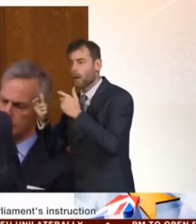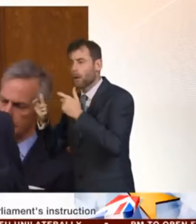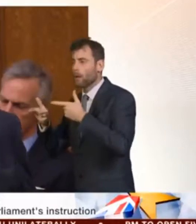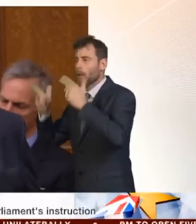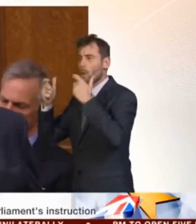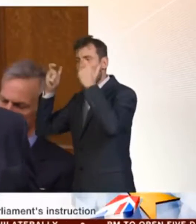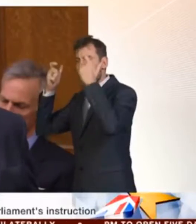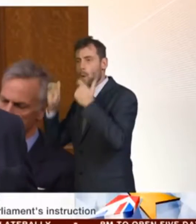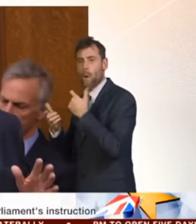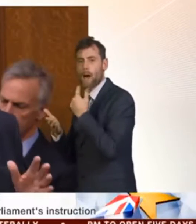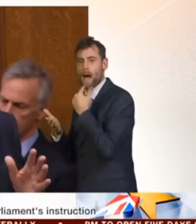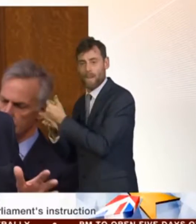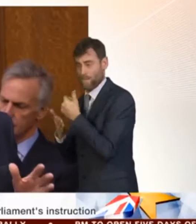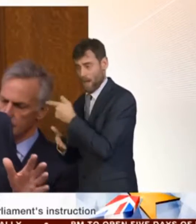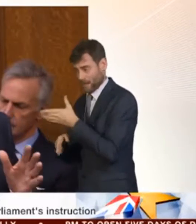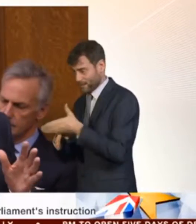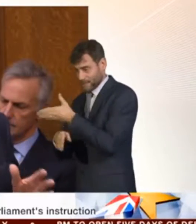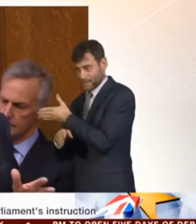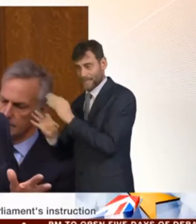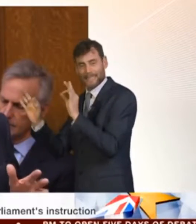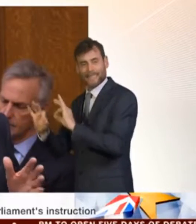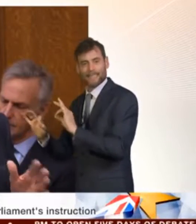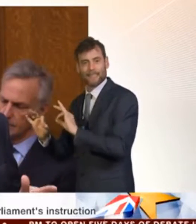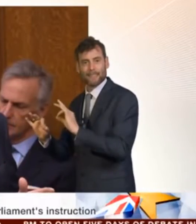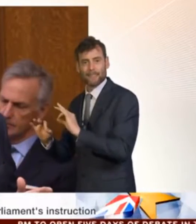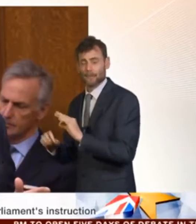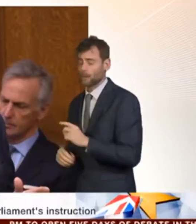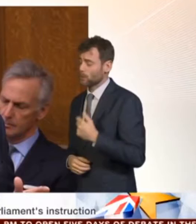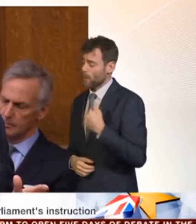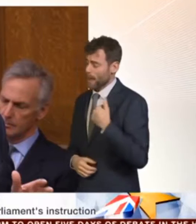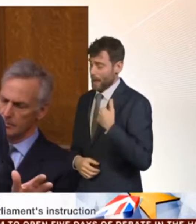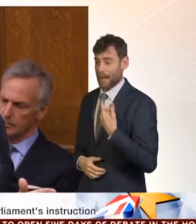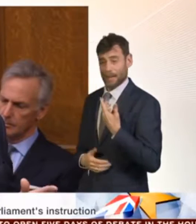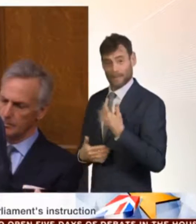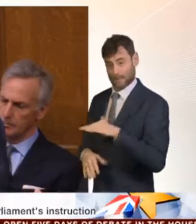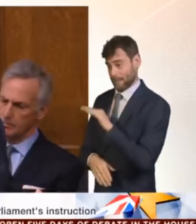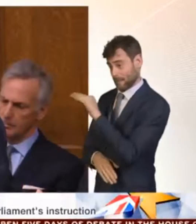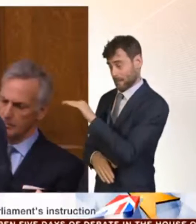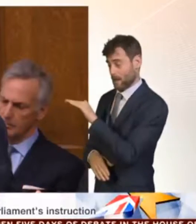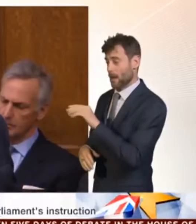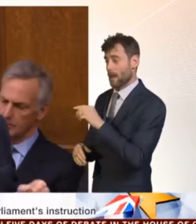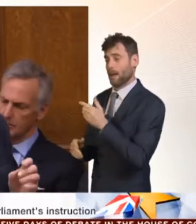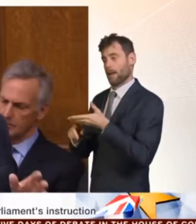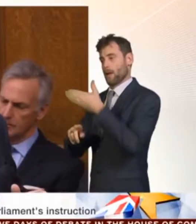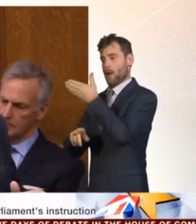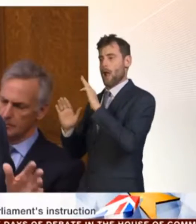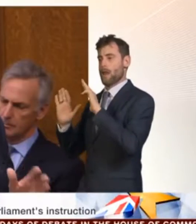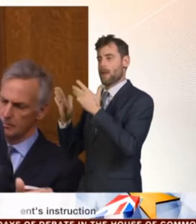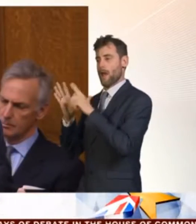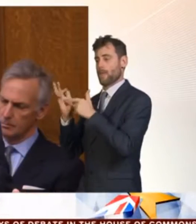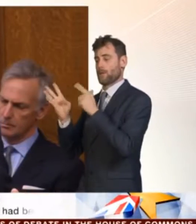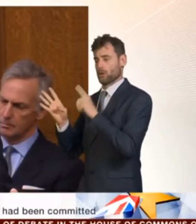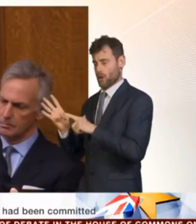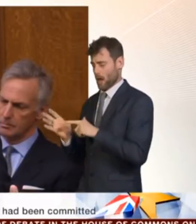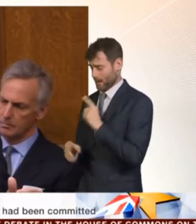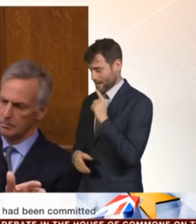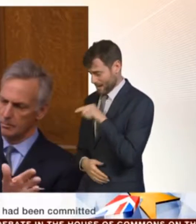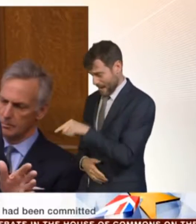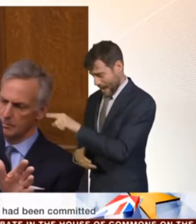of July, that I didn't think she would be able to reconcile the Chequers proposals with the express